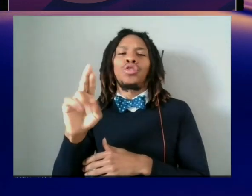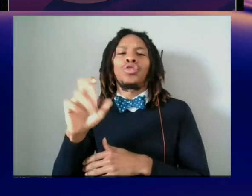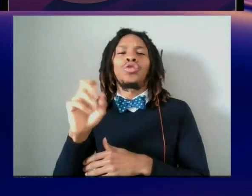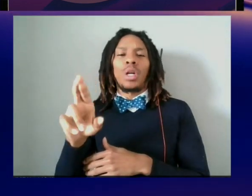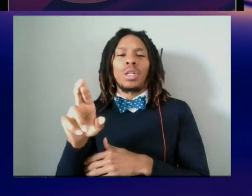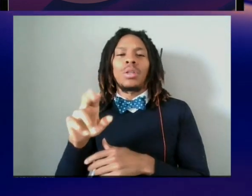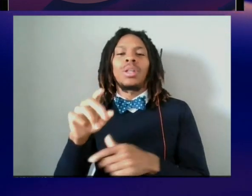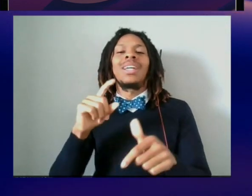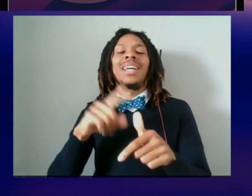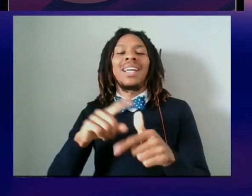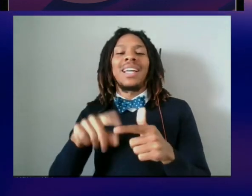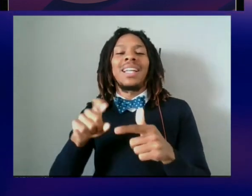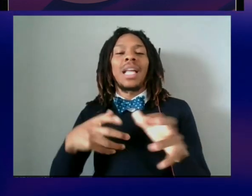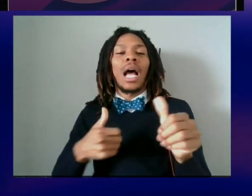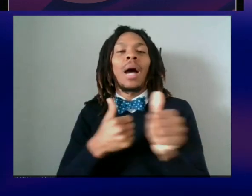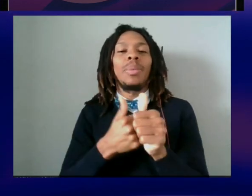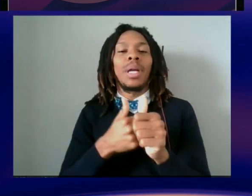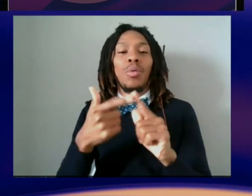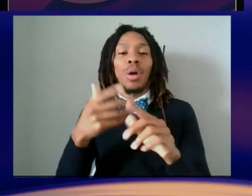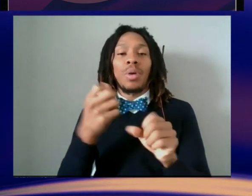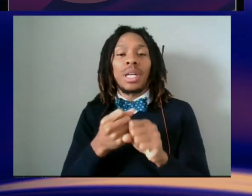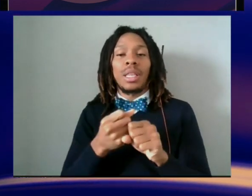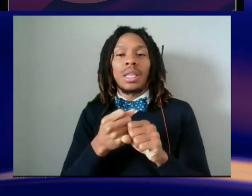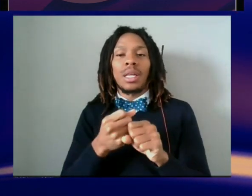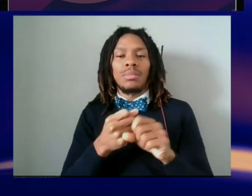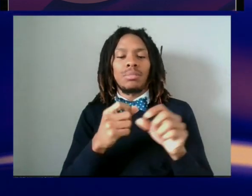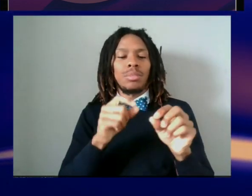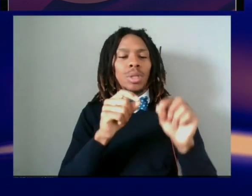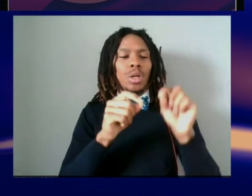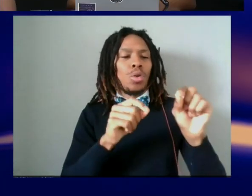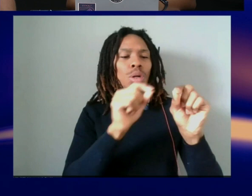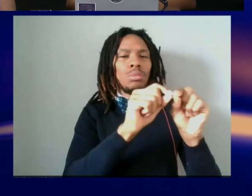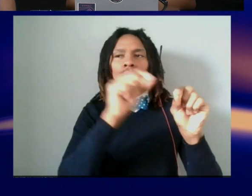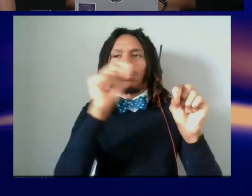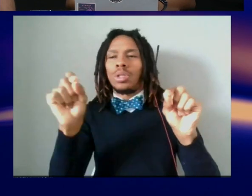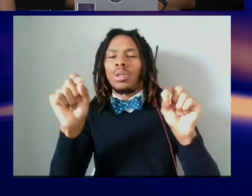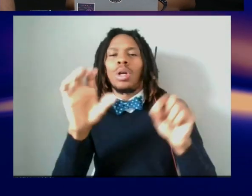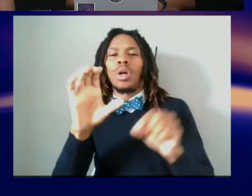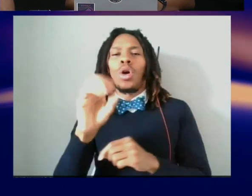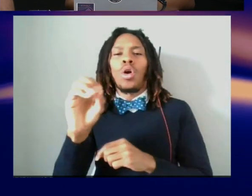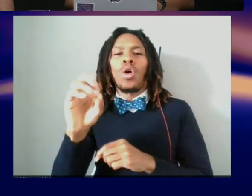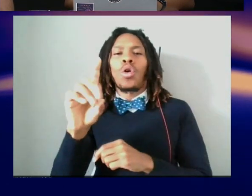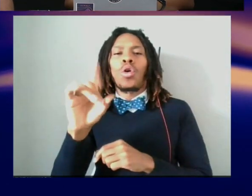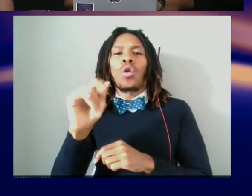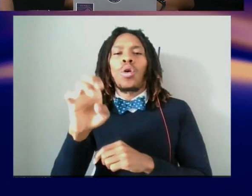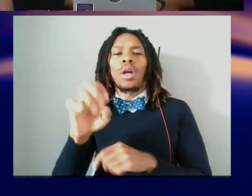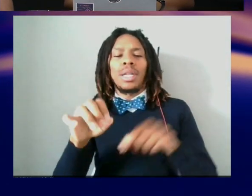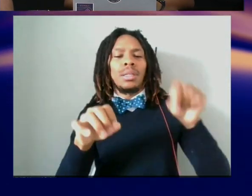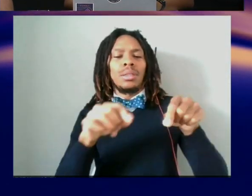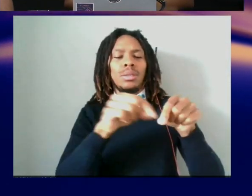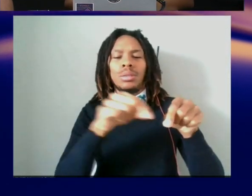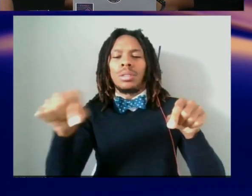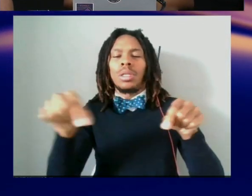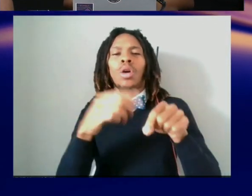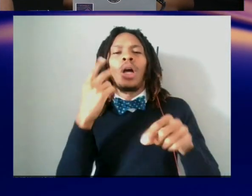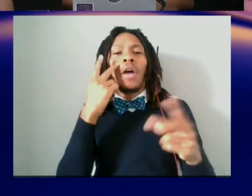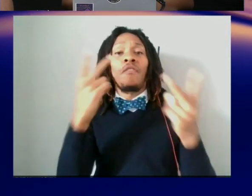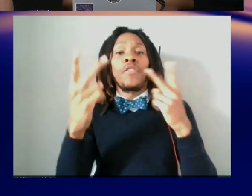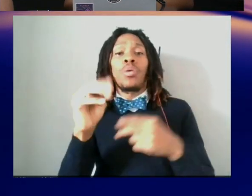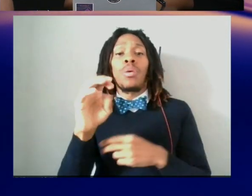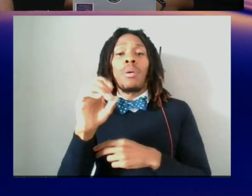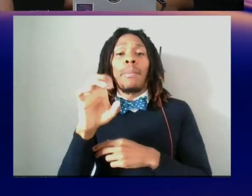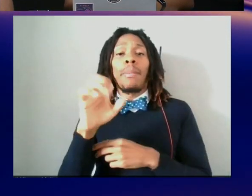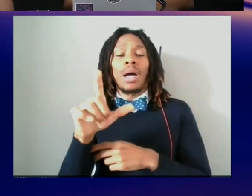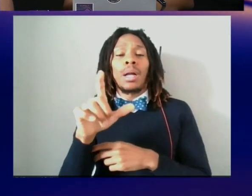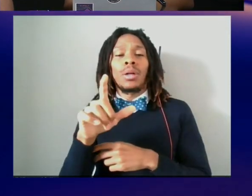whenever we get the coordinates back from our coordinate service. What we'll do is we'll just say view model